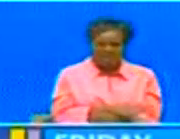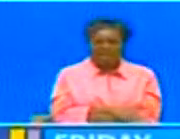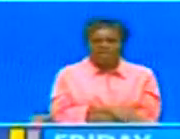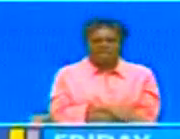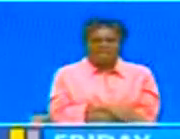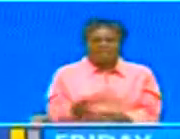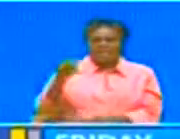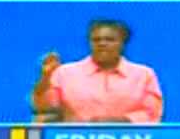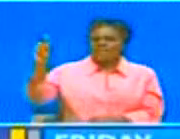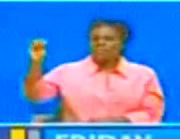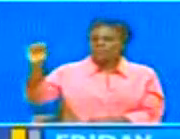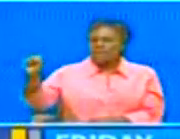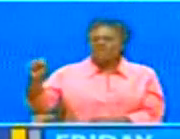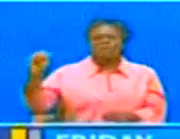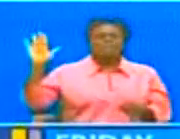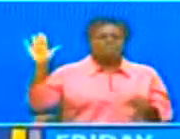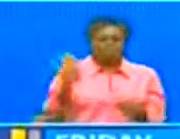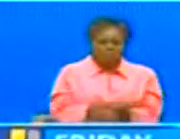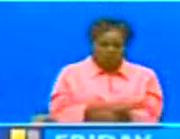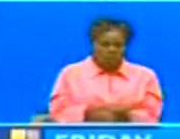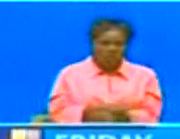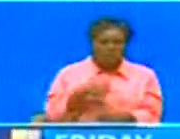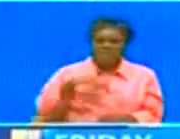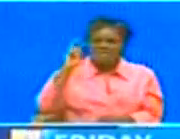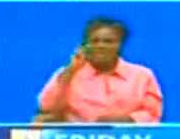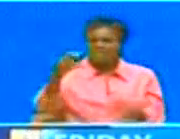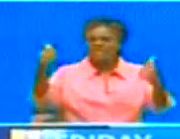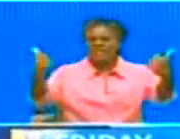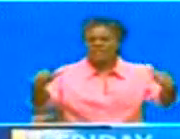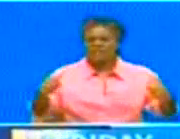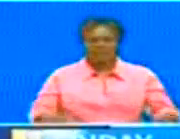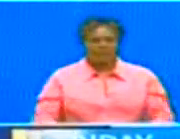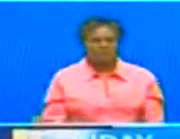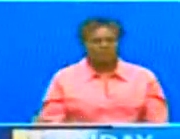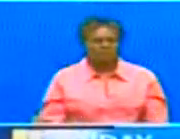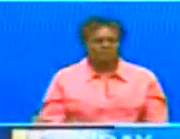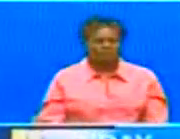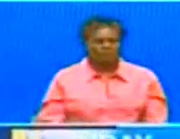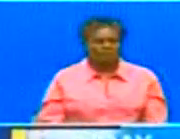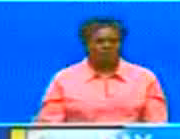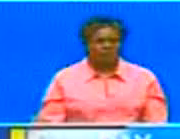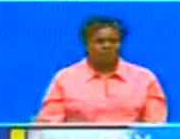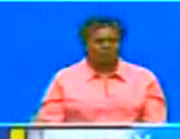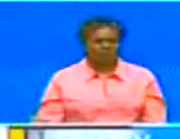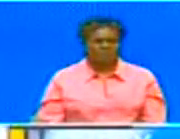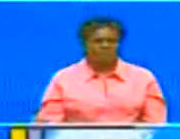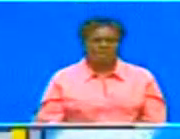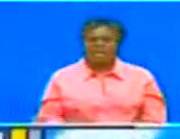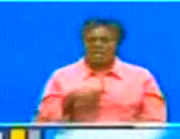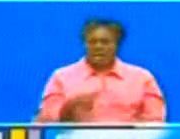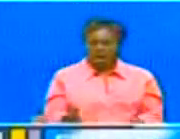SMS lines, I've never seen them like that, honestly. Yeah, this time you can just look at me, perhaps. Yeah, yes. Just leave these guys alone. Let's have a chit